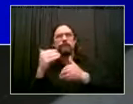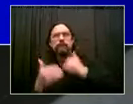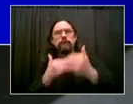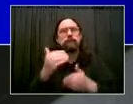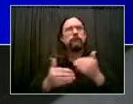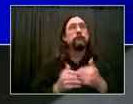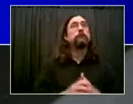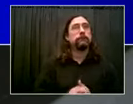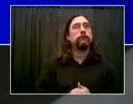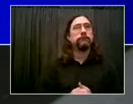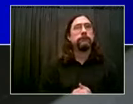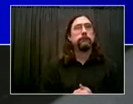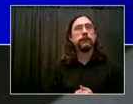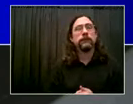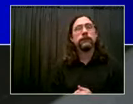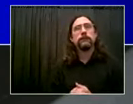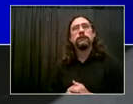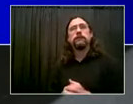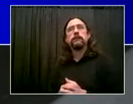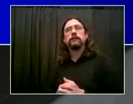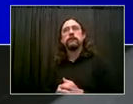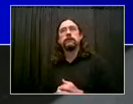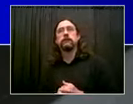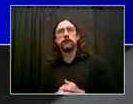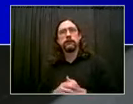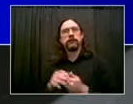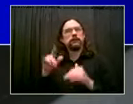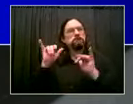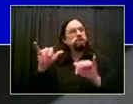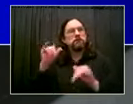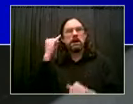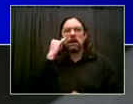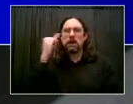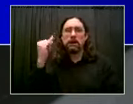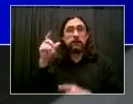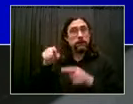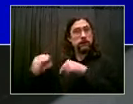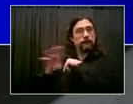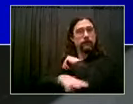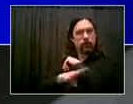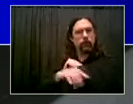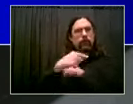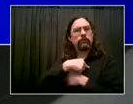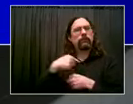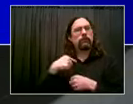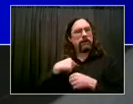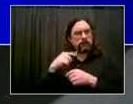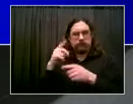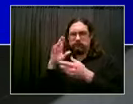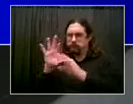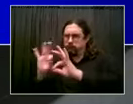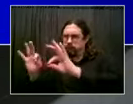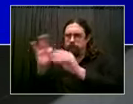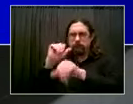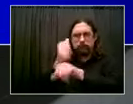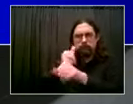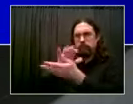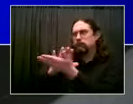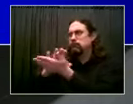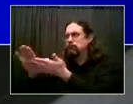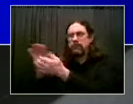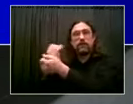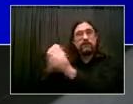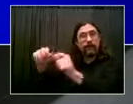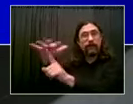other cities didn't even dare to reopen their schools, we reopened our schools and we proved they could be safe. We're going to do